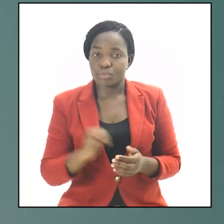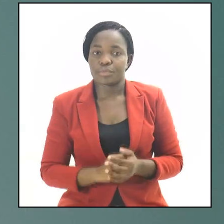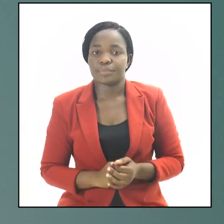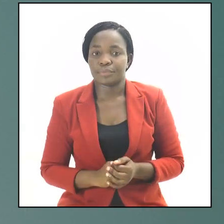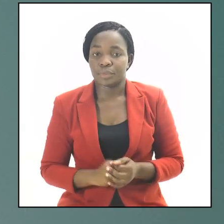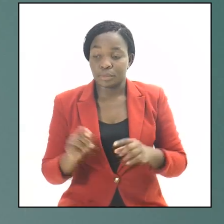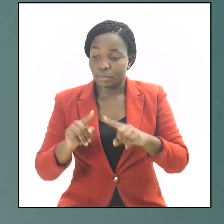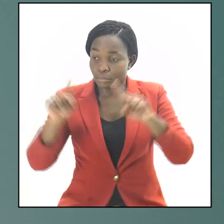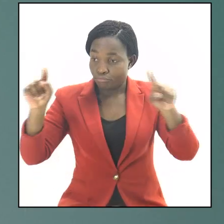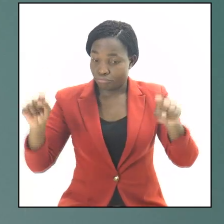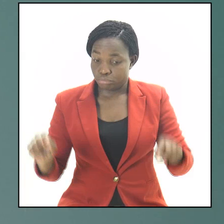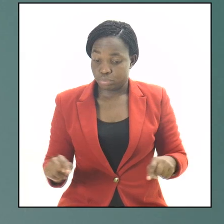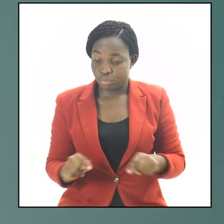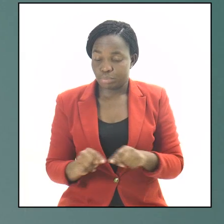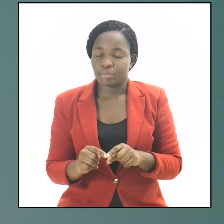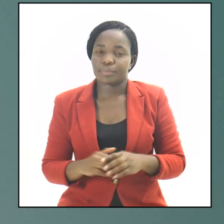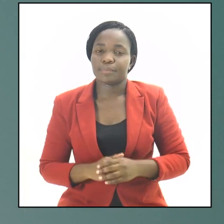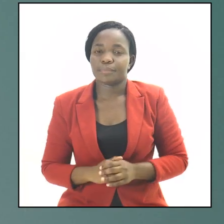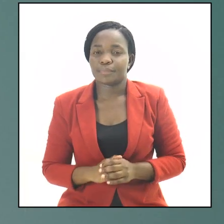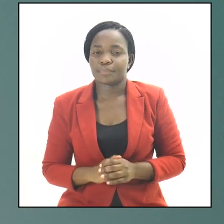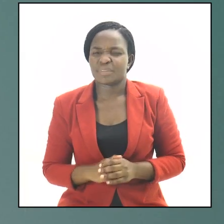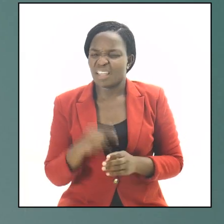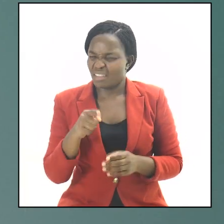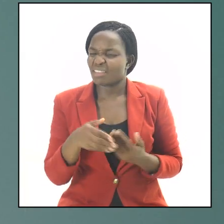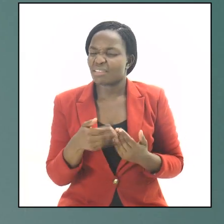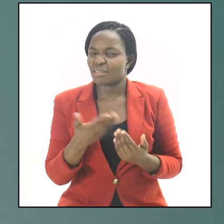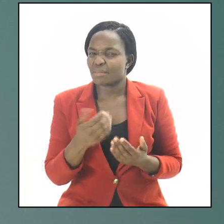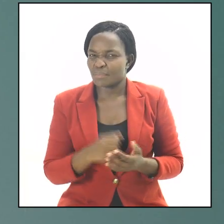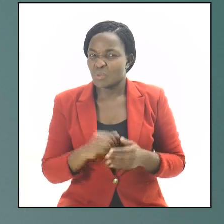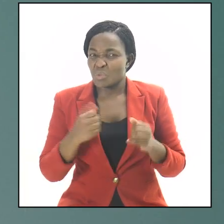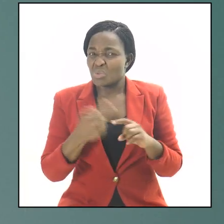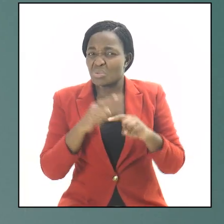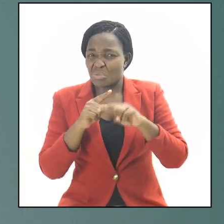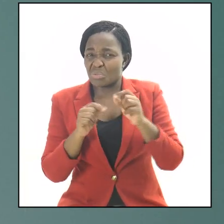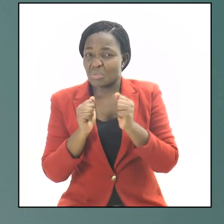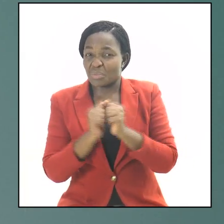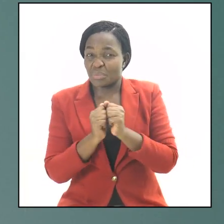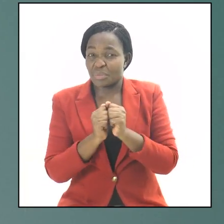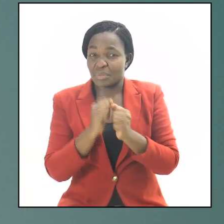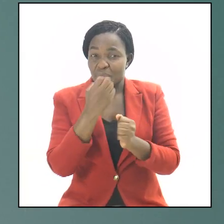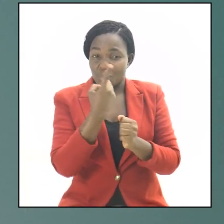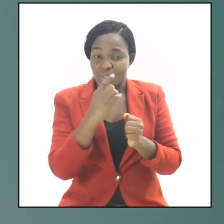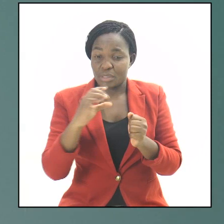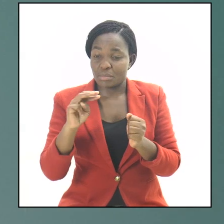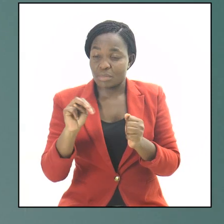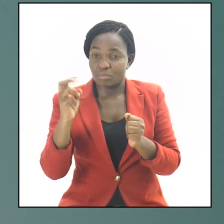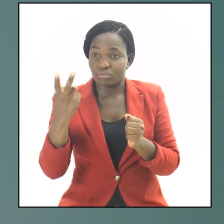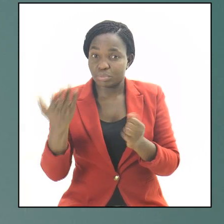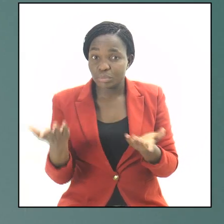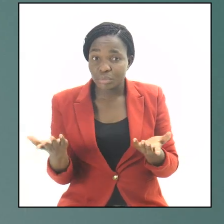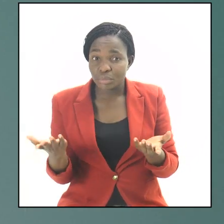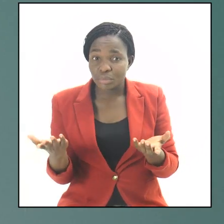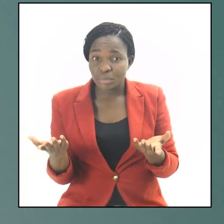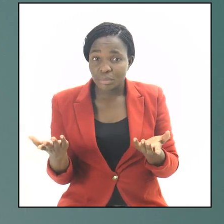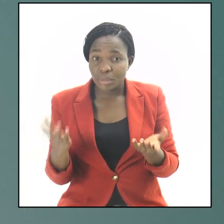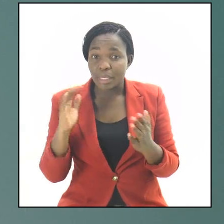rectangle. This is weirdly easy. Do we just divide the rectangle into 1 centimeter squares and count